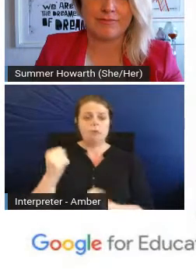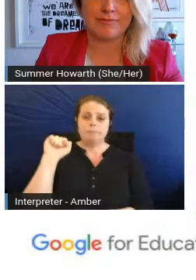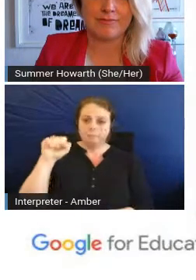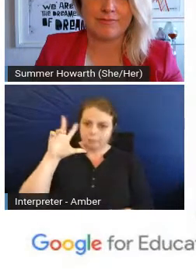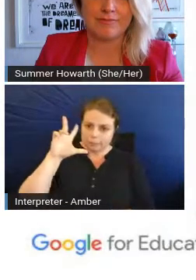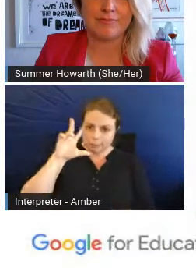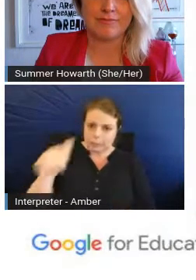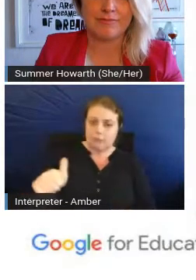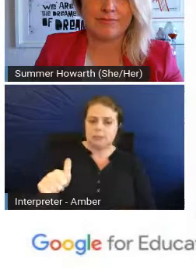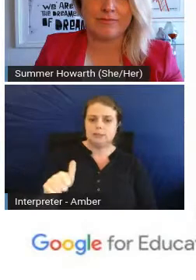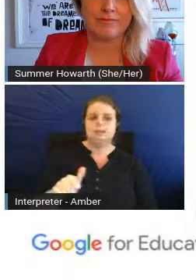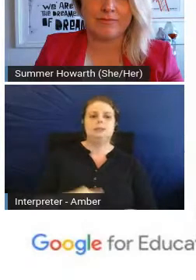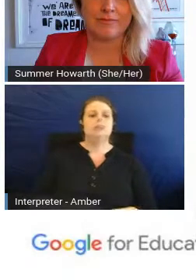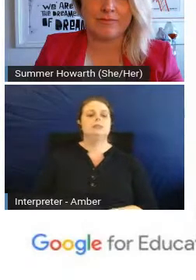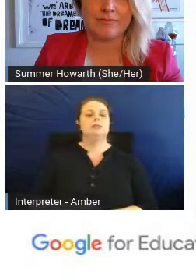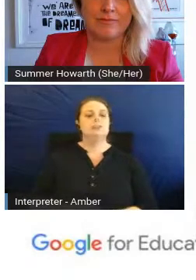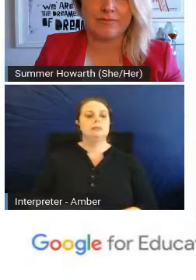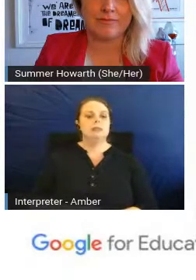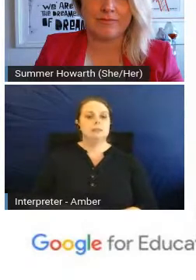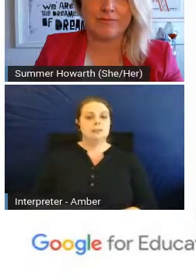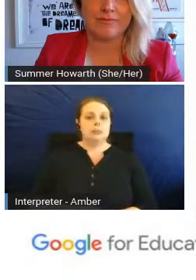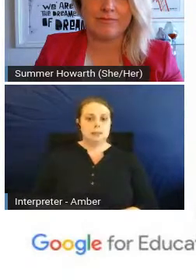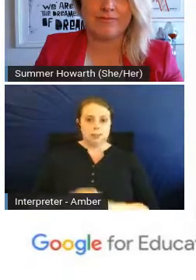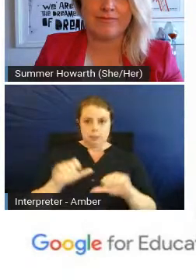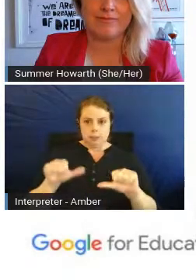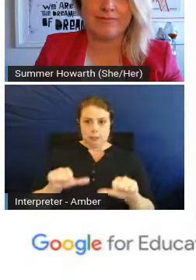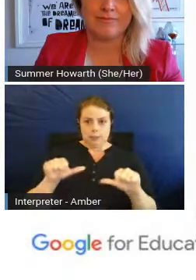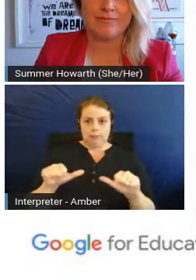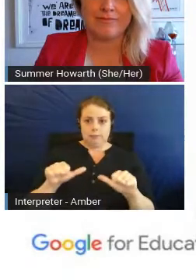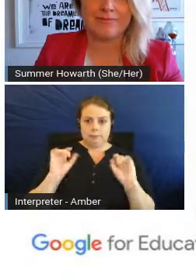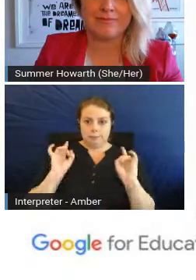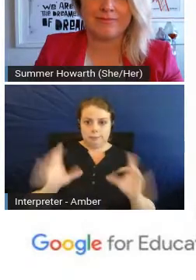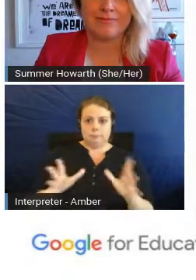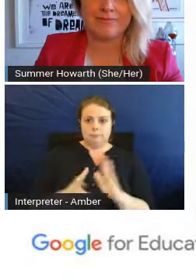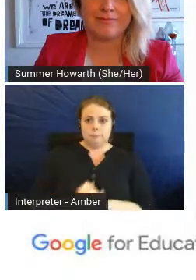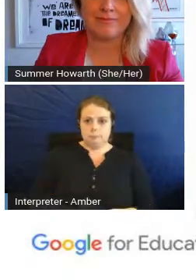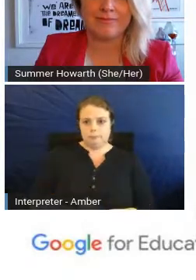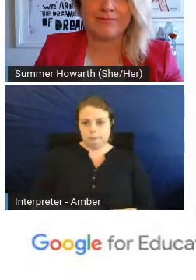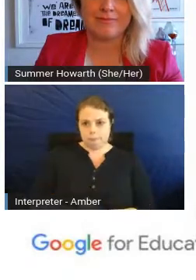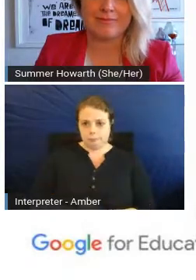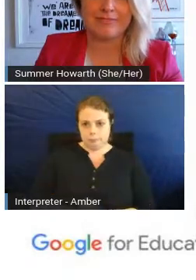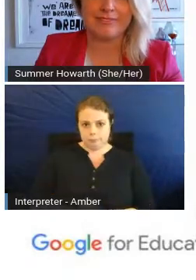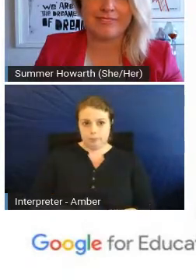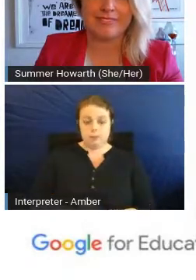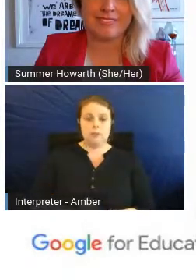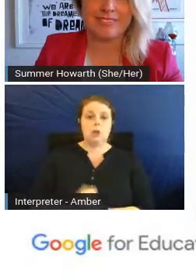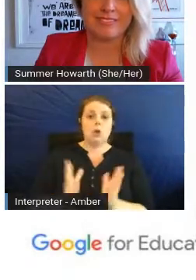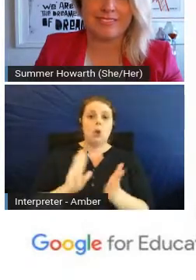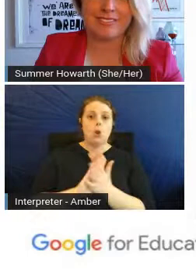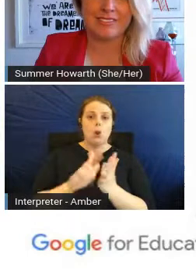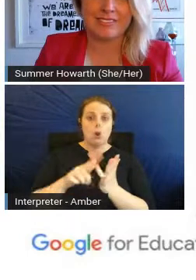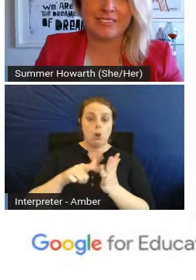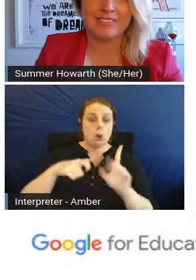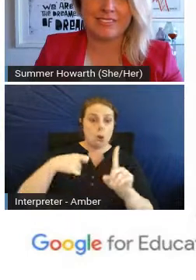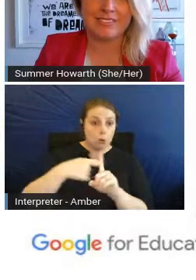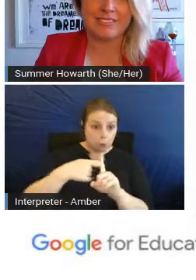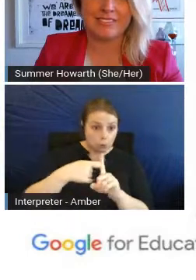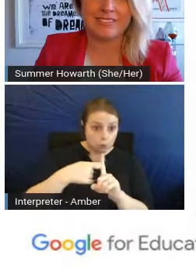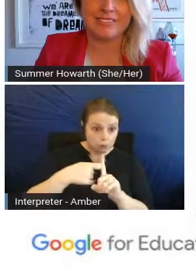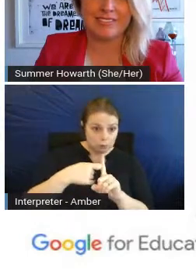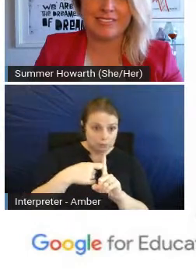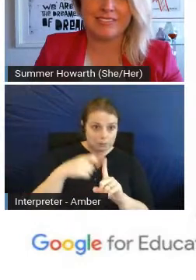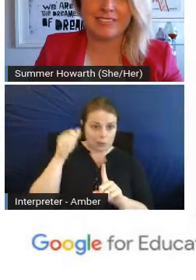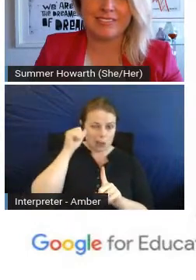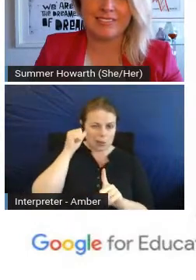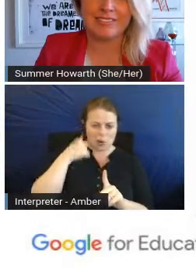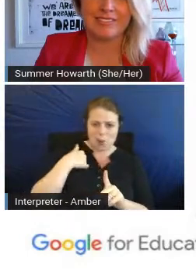comments are so enriching for us. Yes. All right, let's go. So the hook, and I know, by the way, that I say this in a